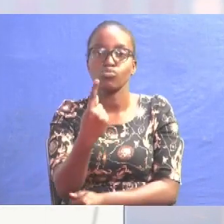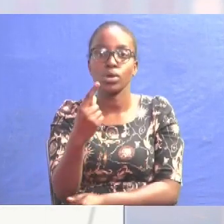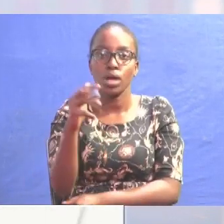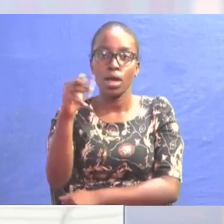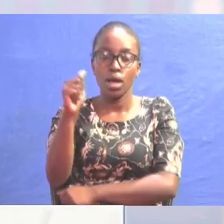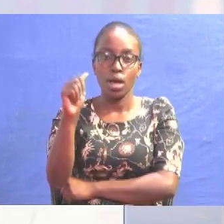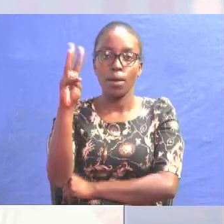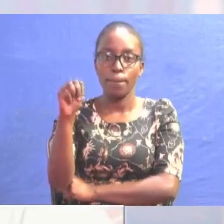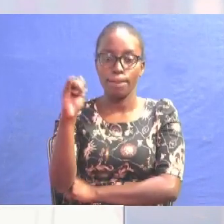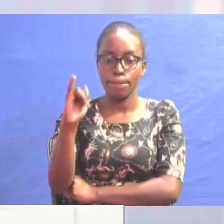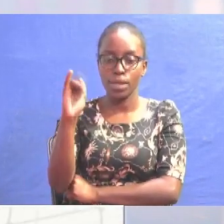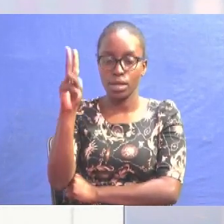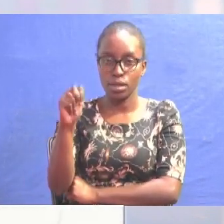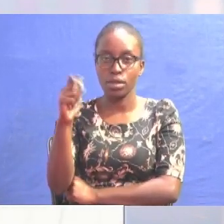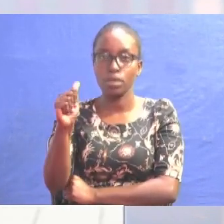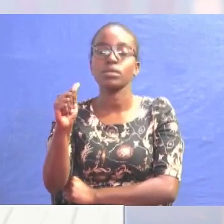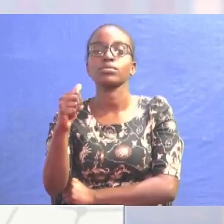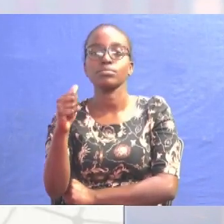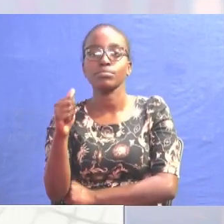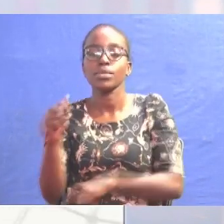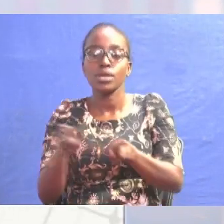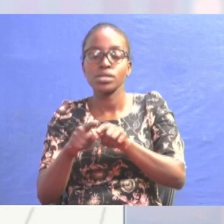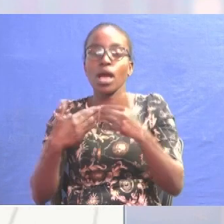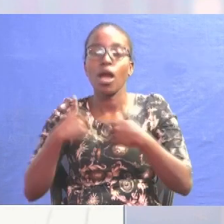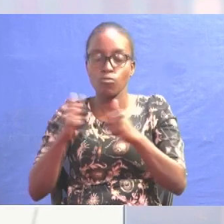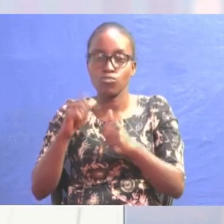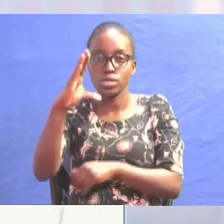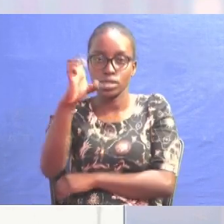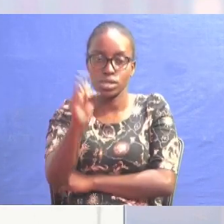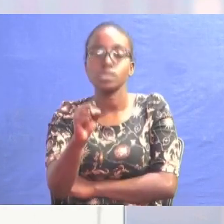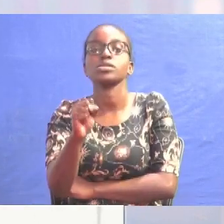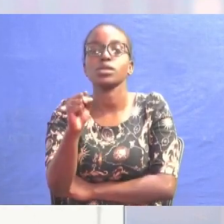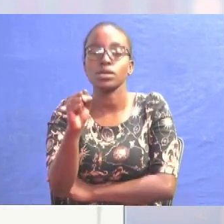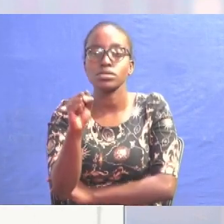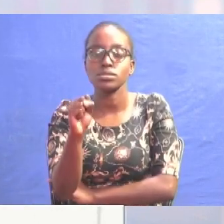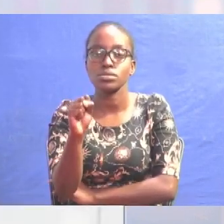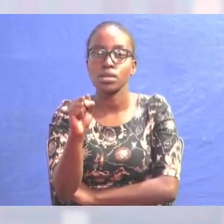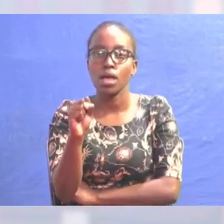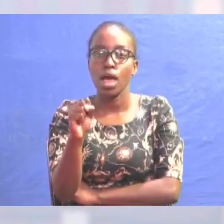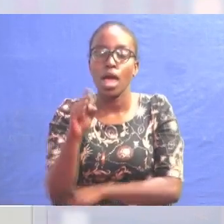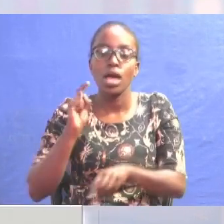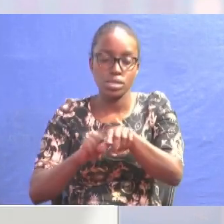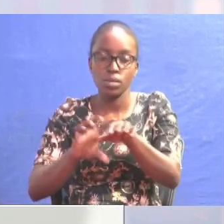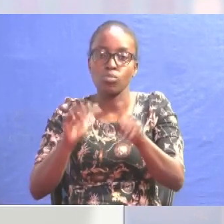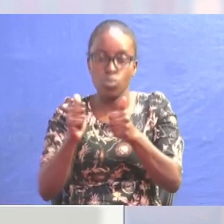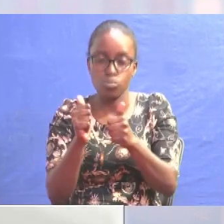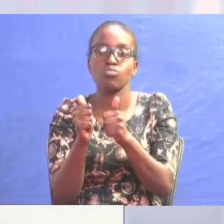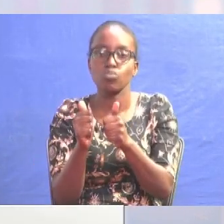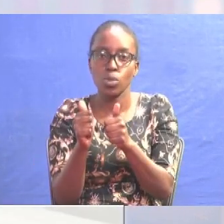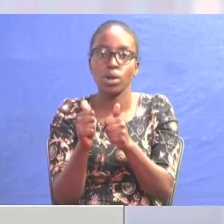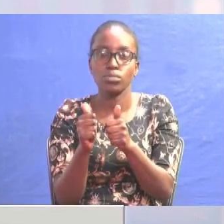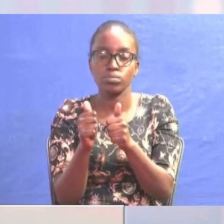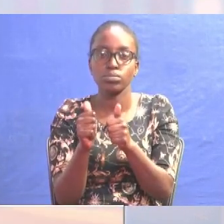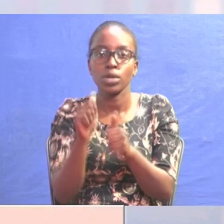Mohammed, the former sports CS, and he was against now the current Africa